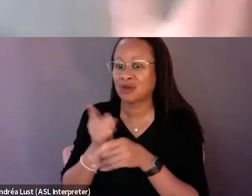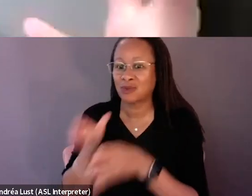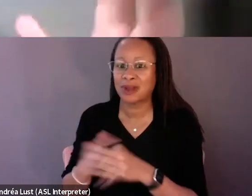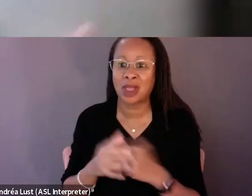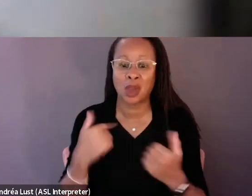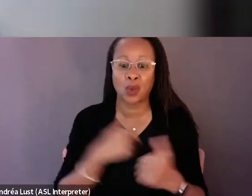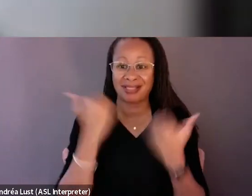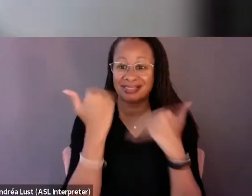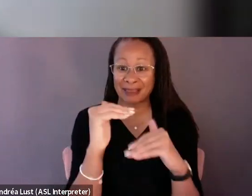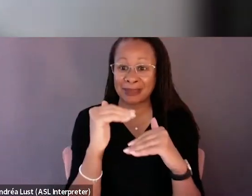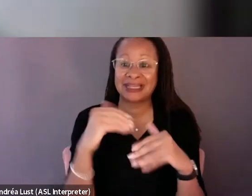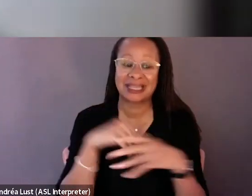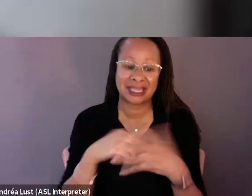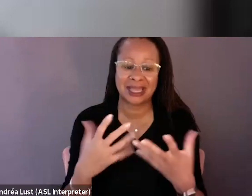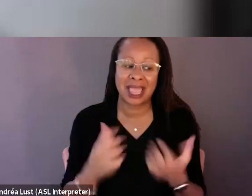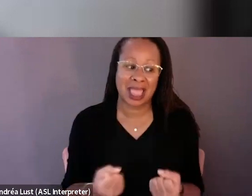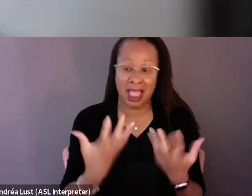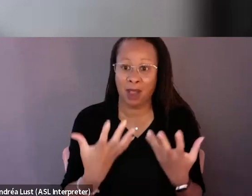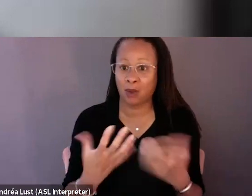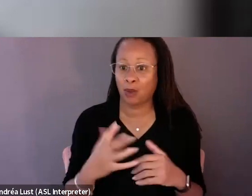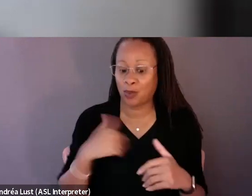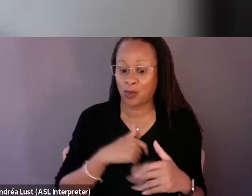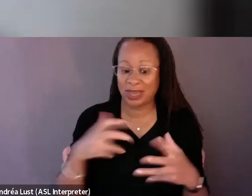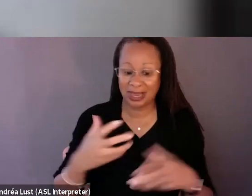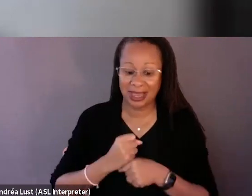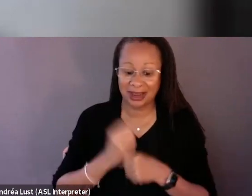limited in the vision of those